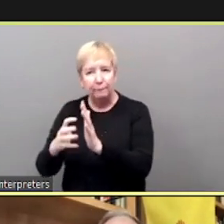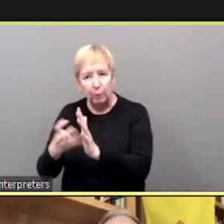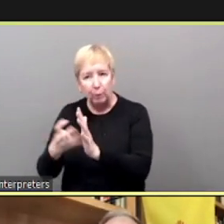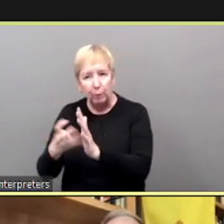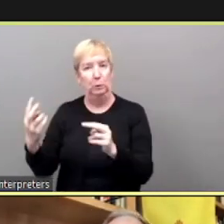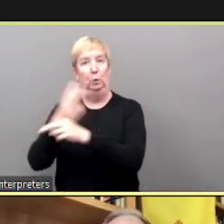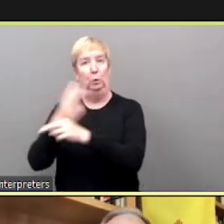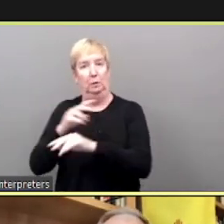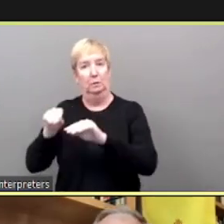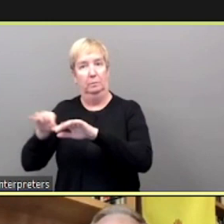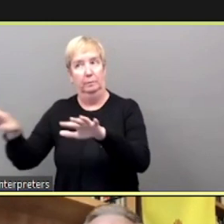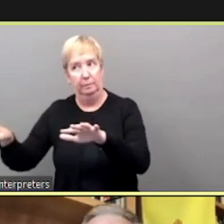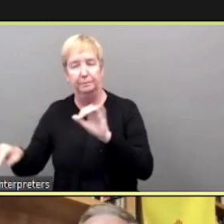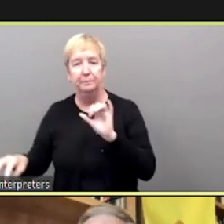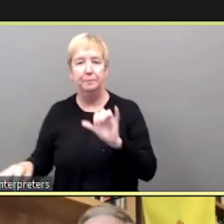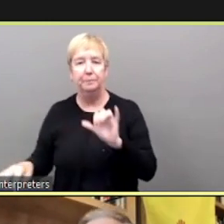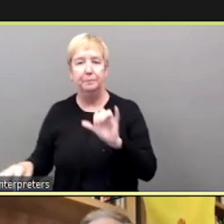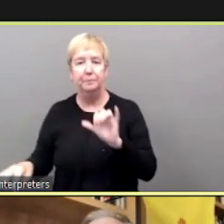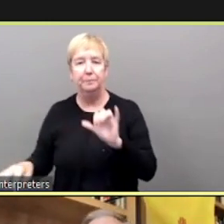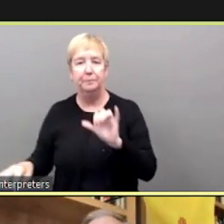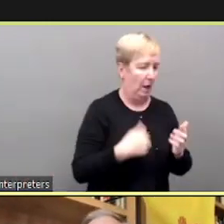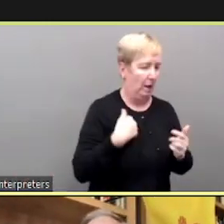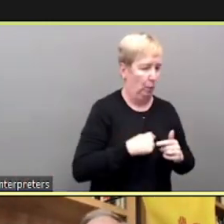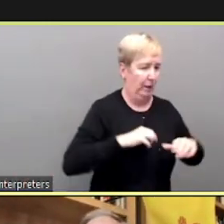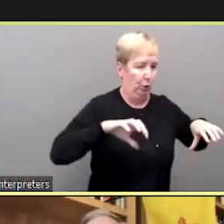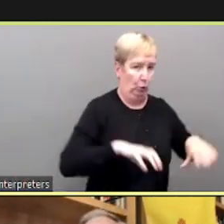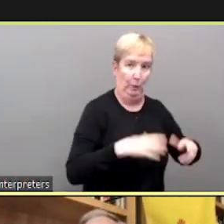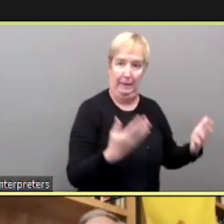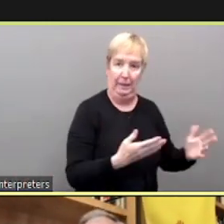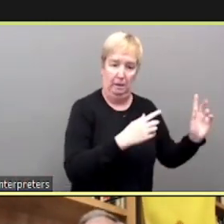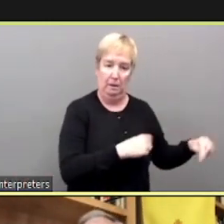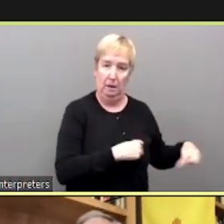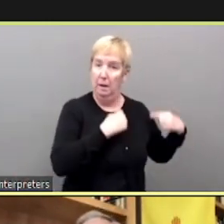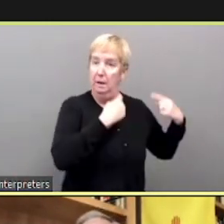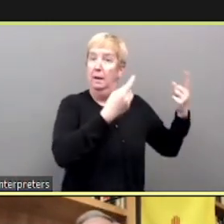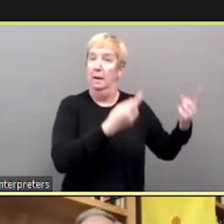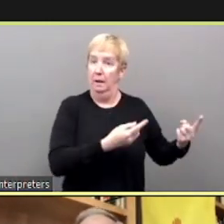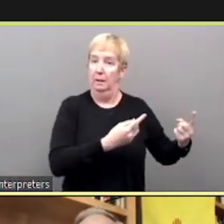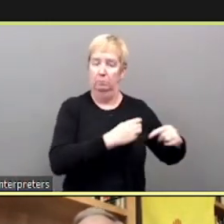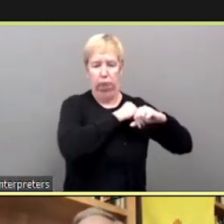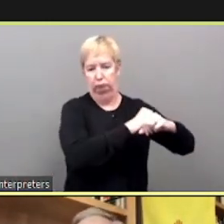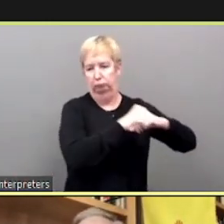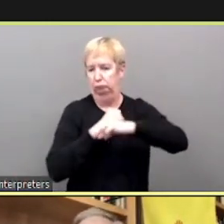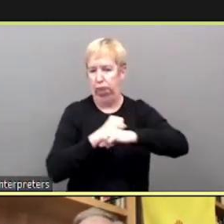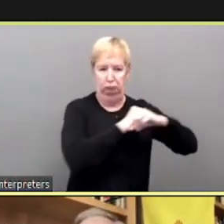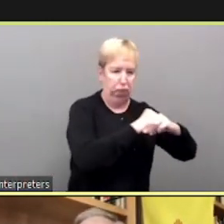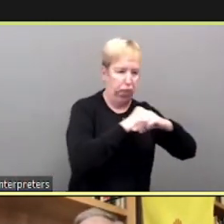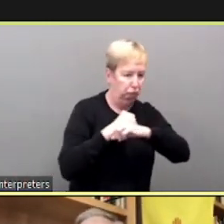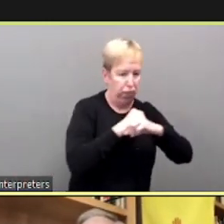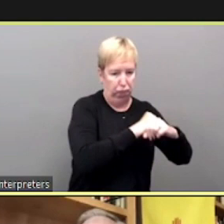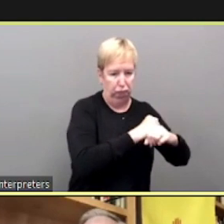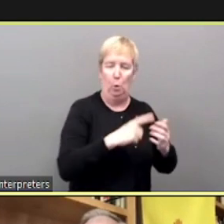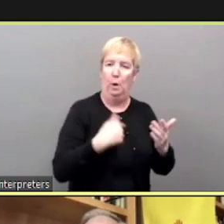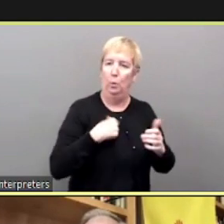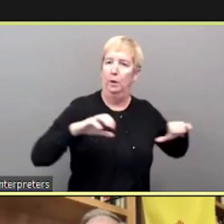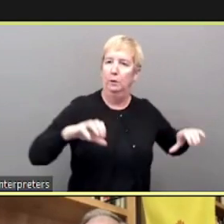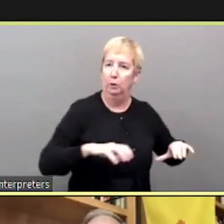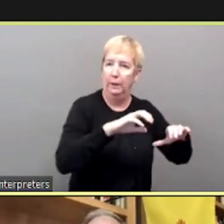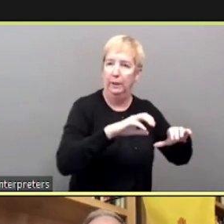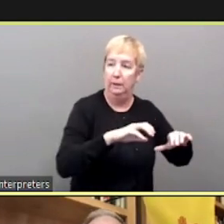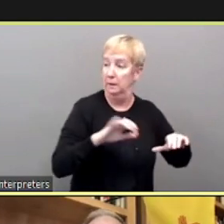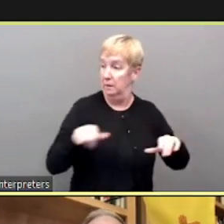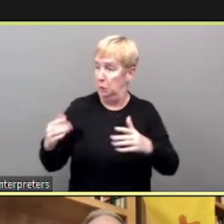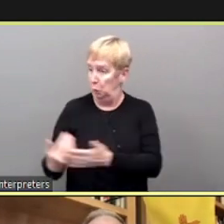ones, then whatever we're doing to counter the, whatever protective measures we're putting into place and